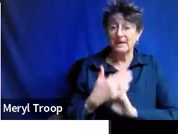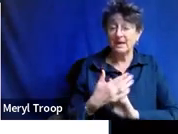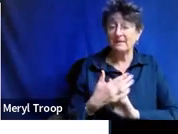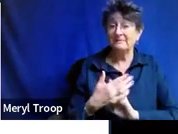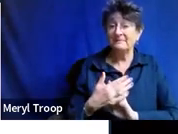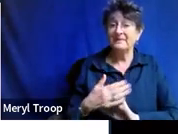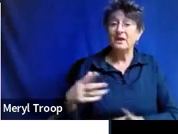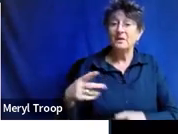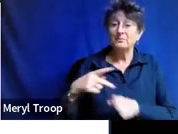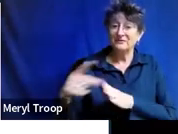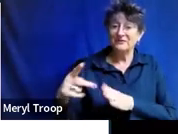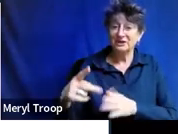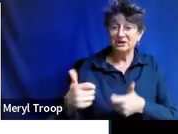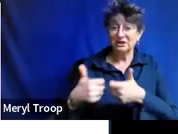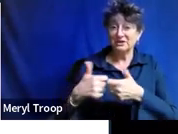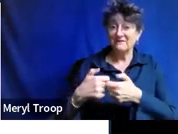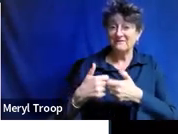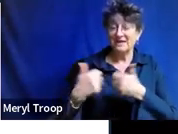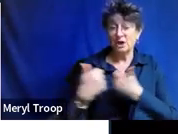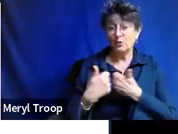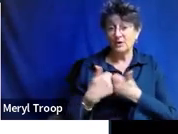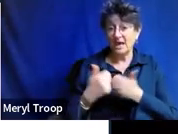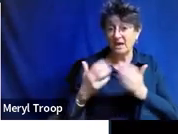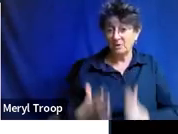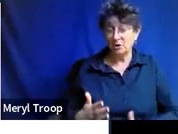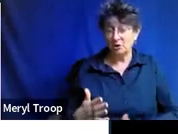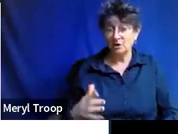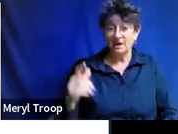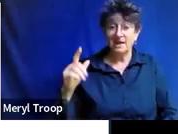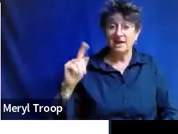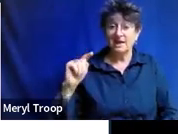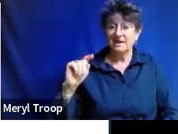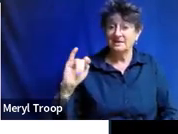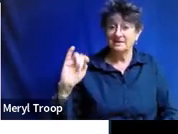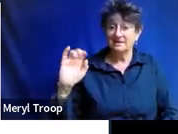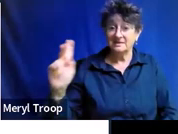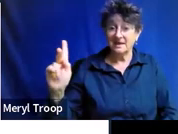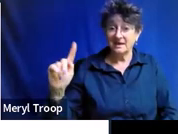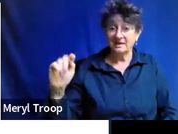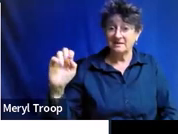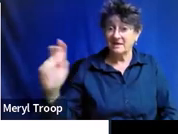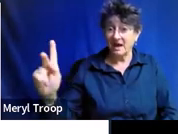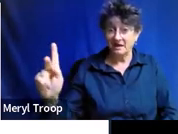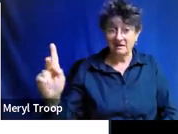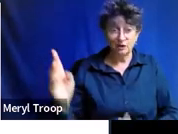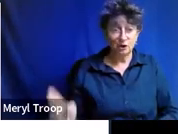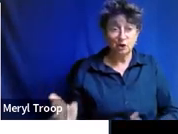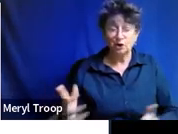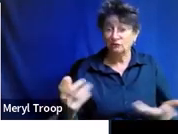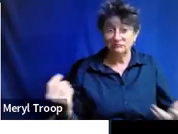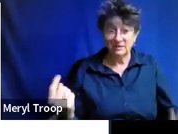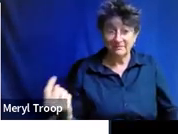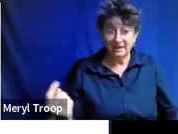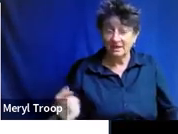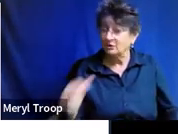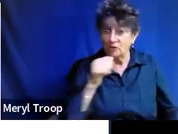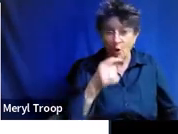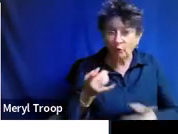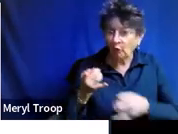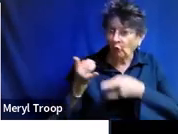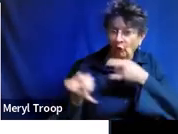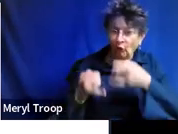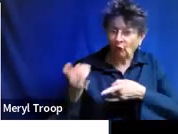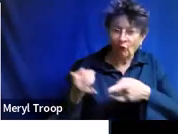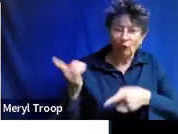TikToker, right? You're not going to, you know, laugh at them and say, yeah, ha ha. You're not going to, you know, say, oh, you can't